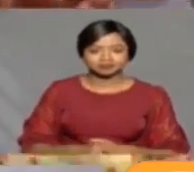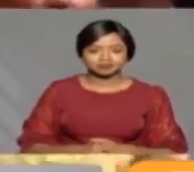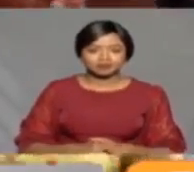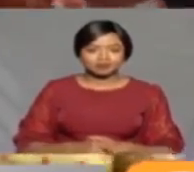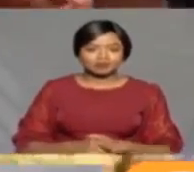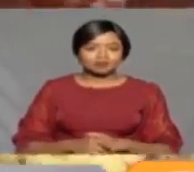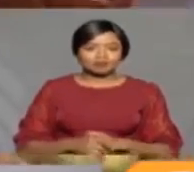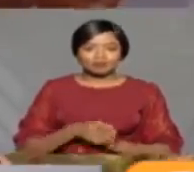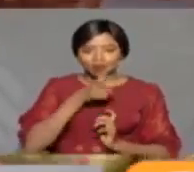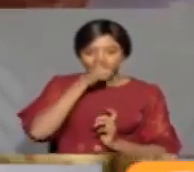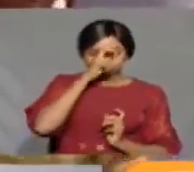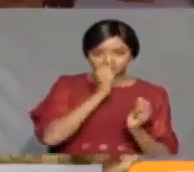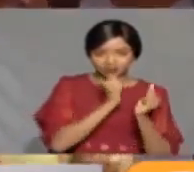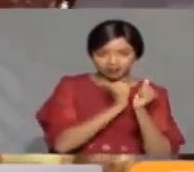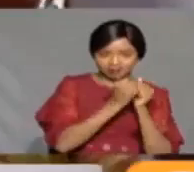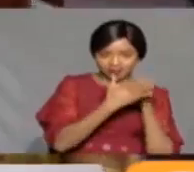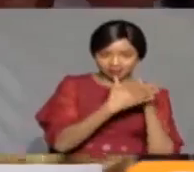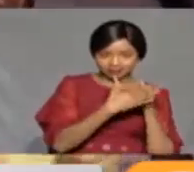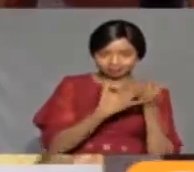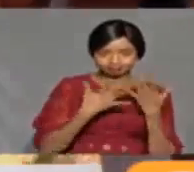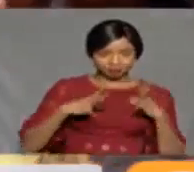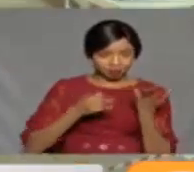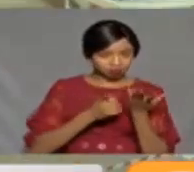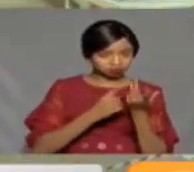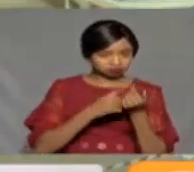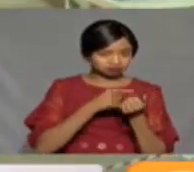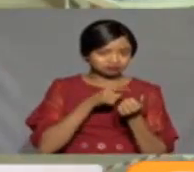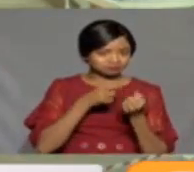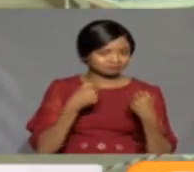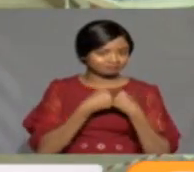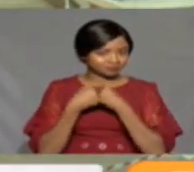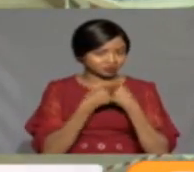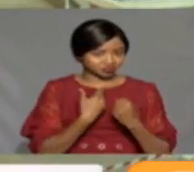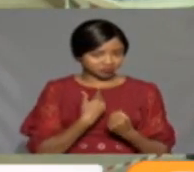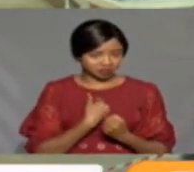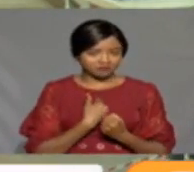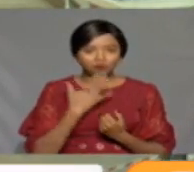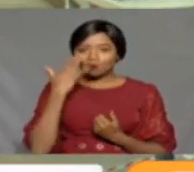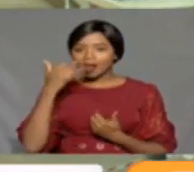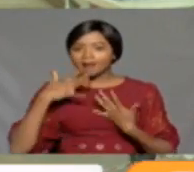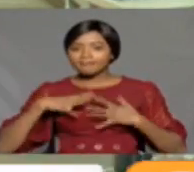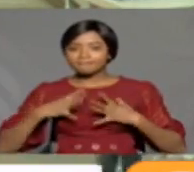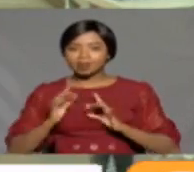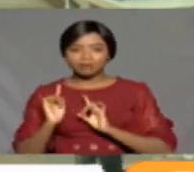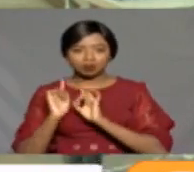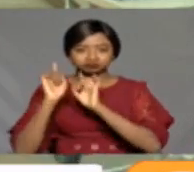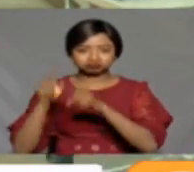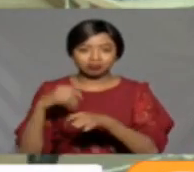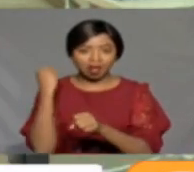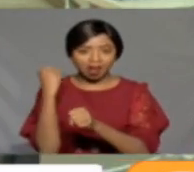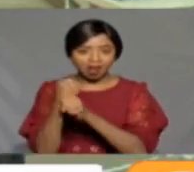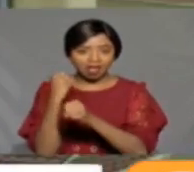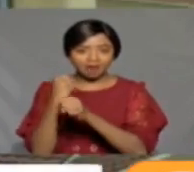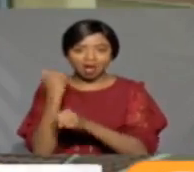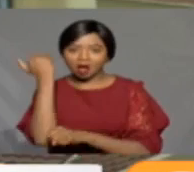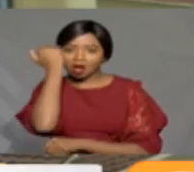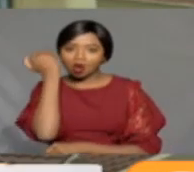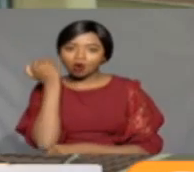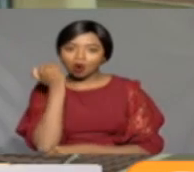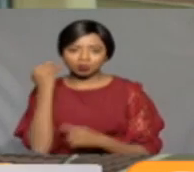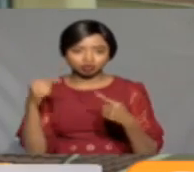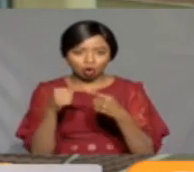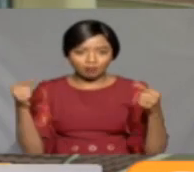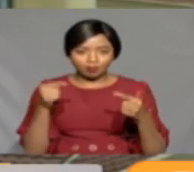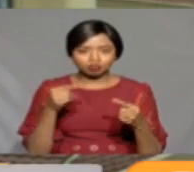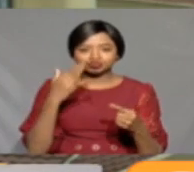The 2019 census faces hurdles. Four people moved to the Employment and Labour Relations Court opposing